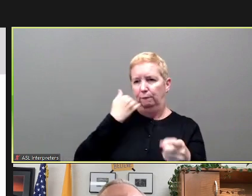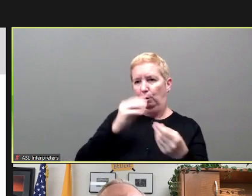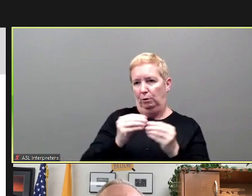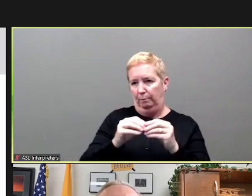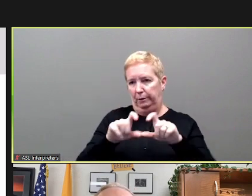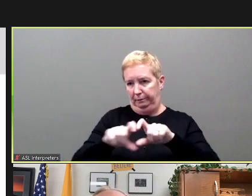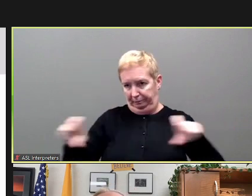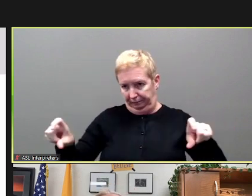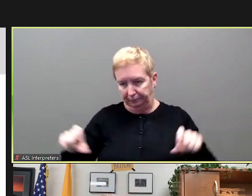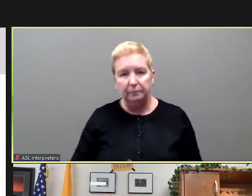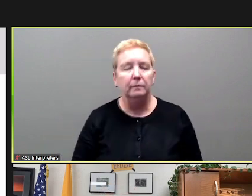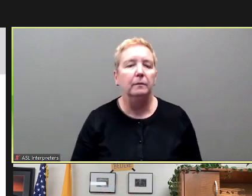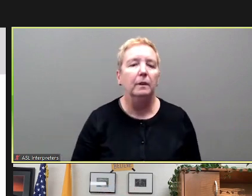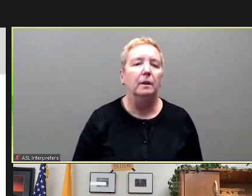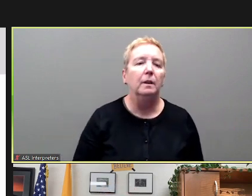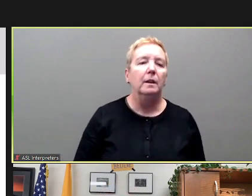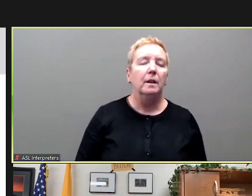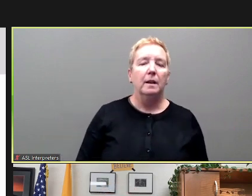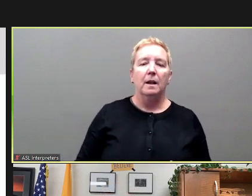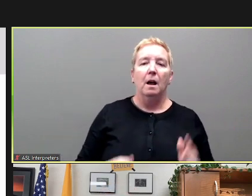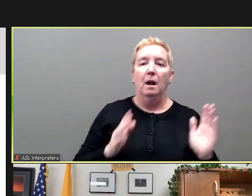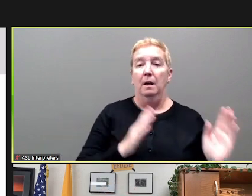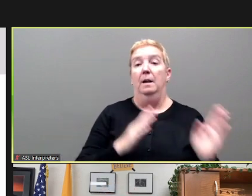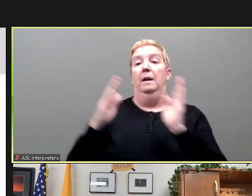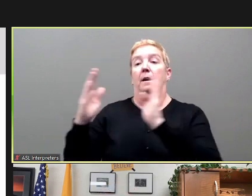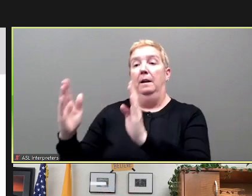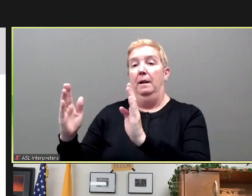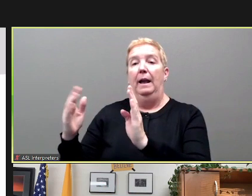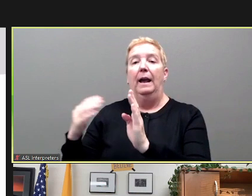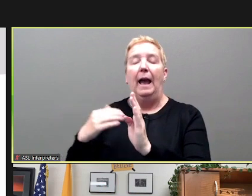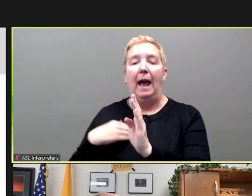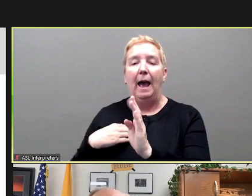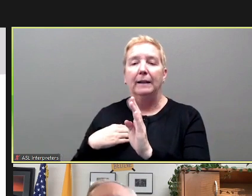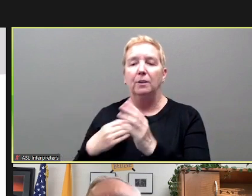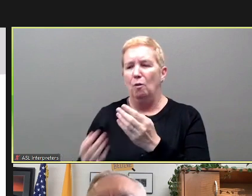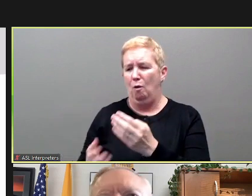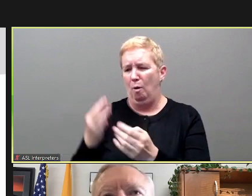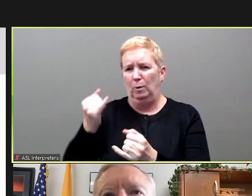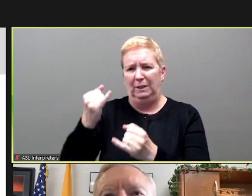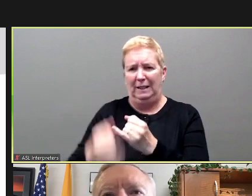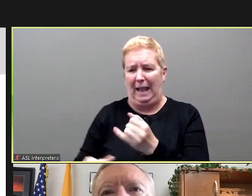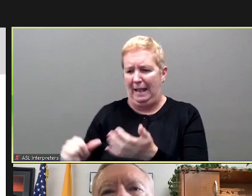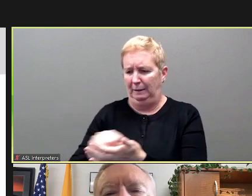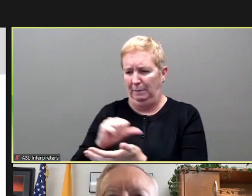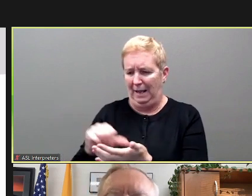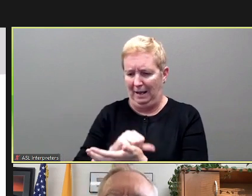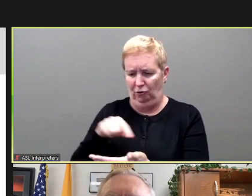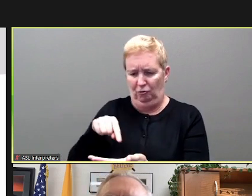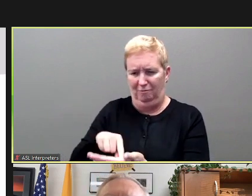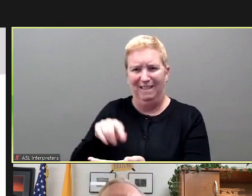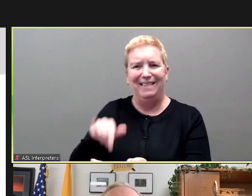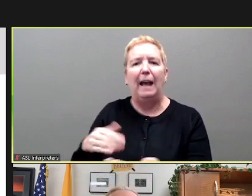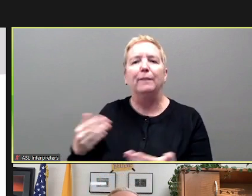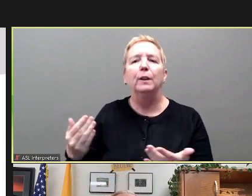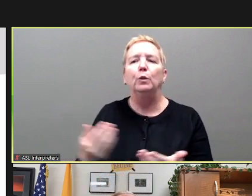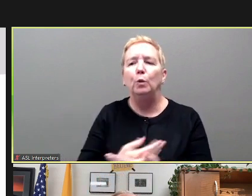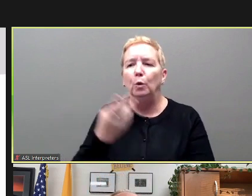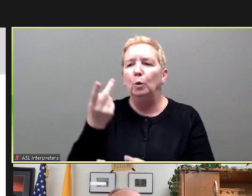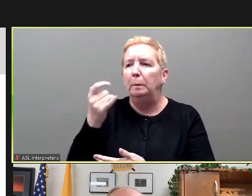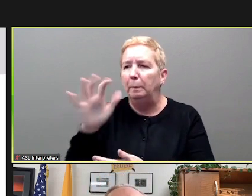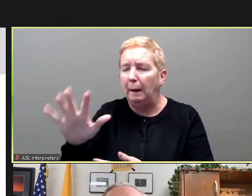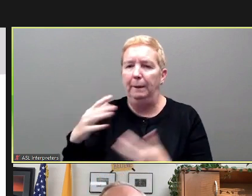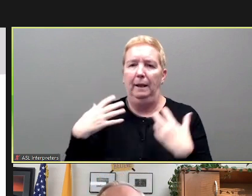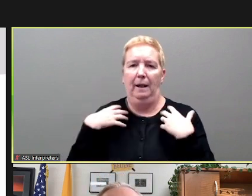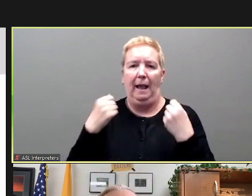have a copy of the second to last page of the new public health order that was issued in